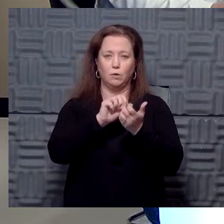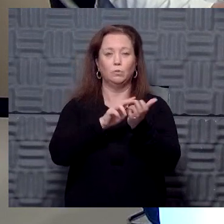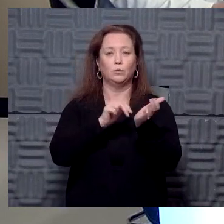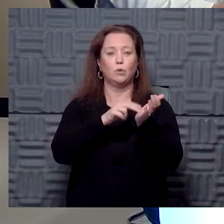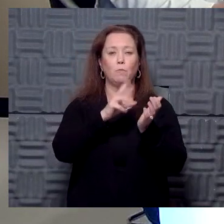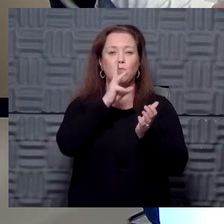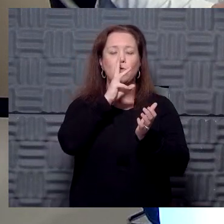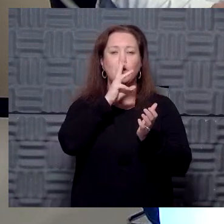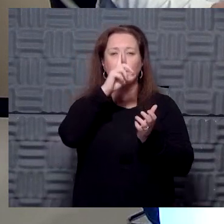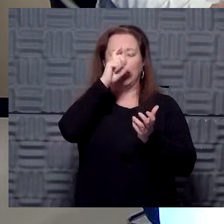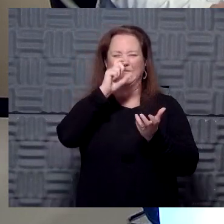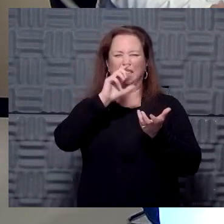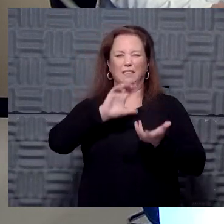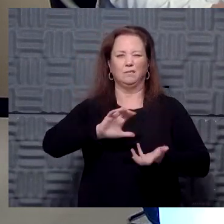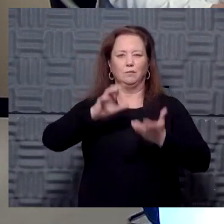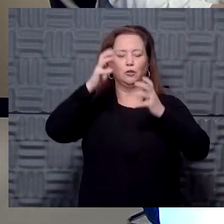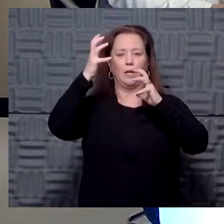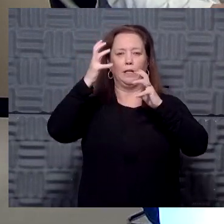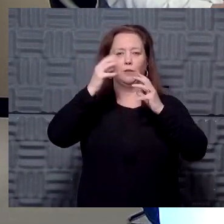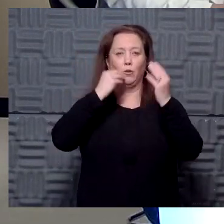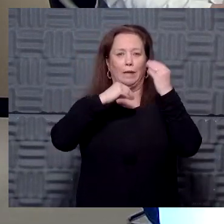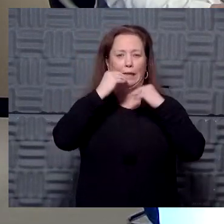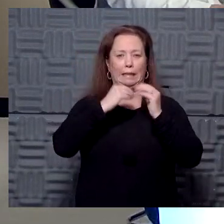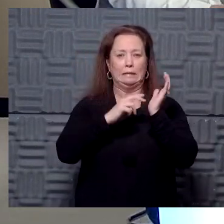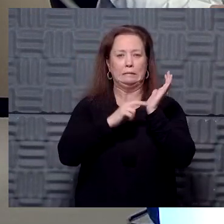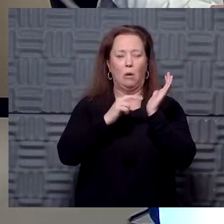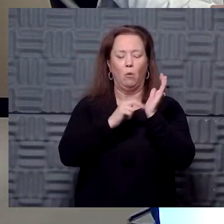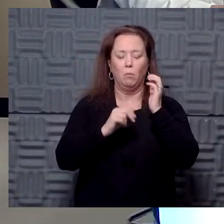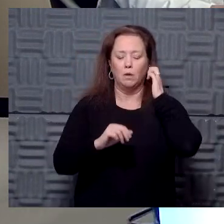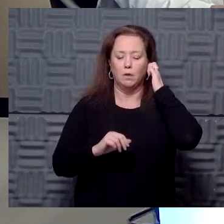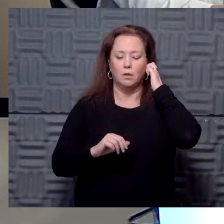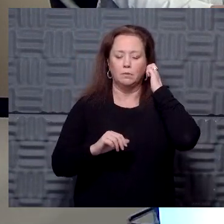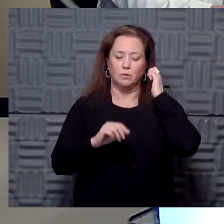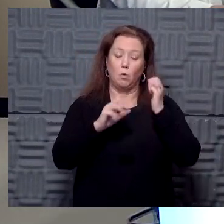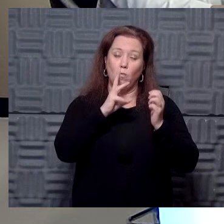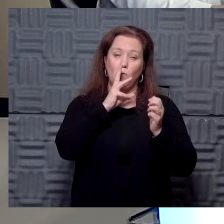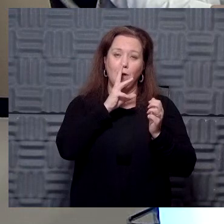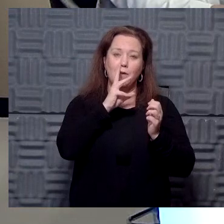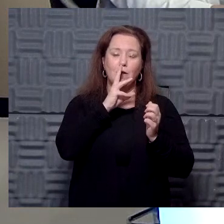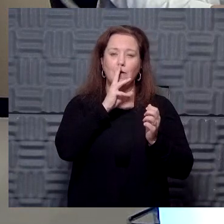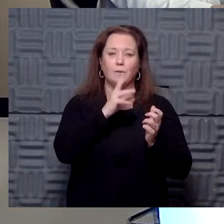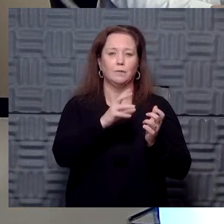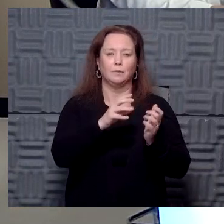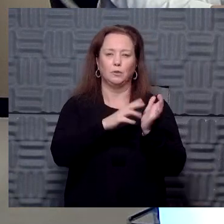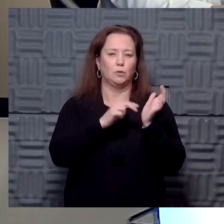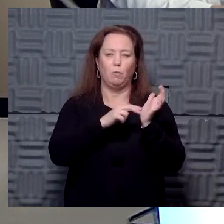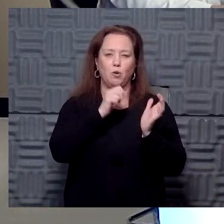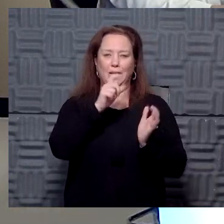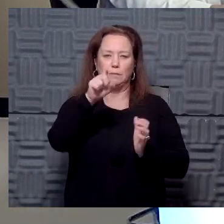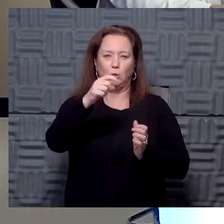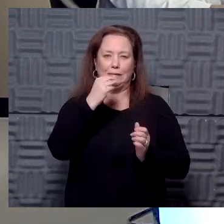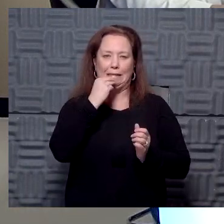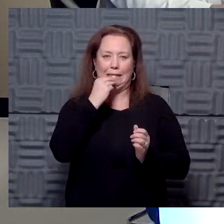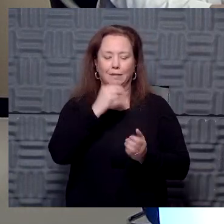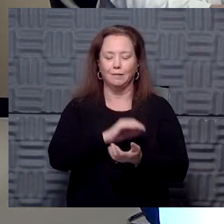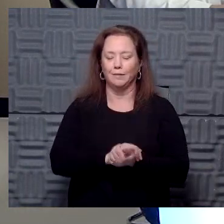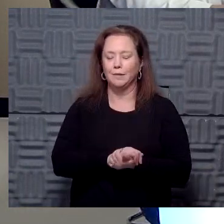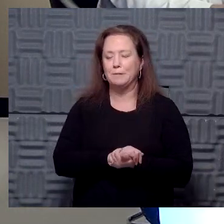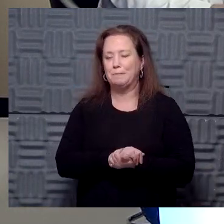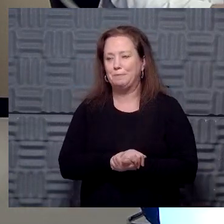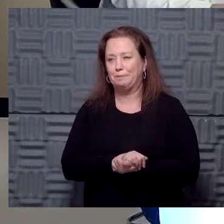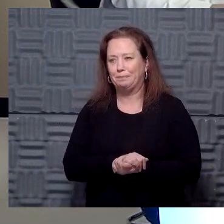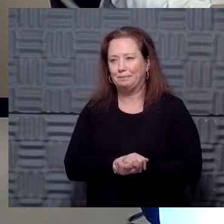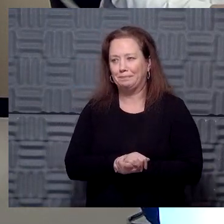all sorts of funny things. Then you start eating a lot of soap, and soap, as it turns out, is not meant to be a food source. No. So,